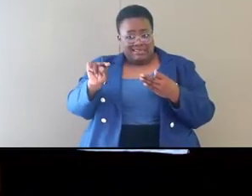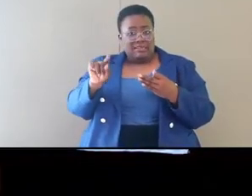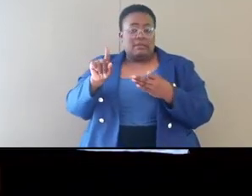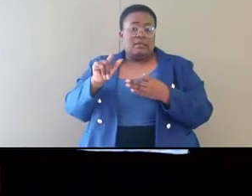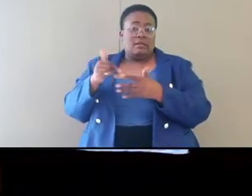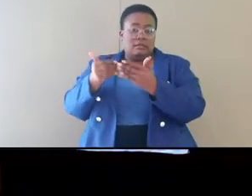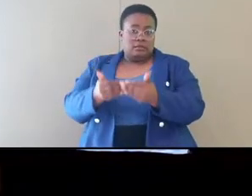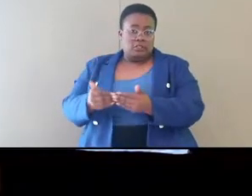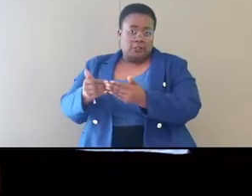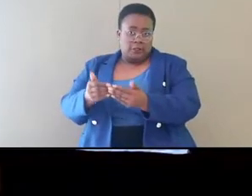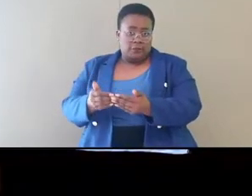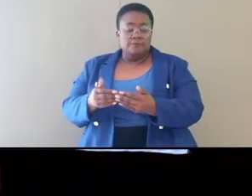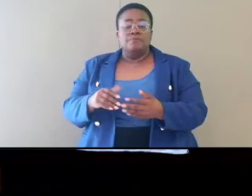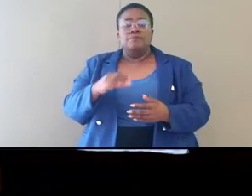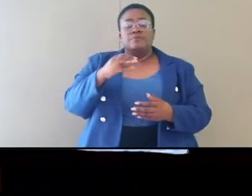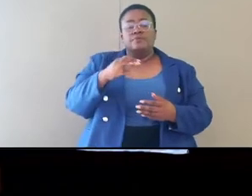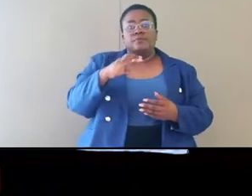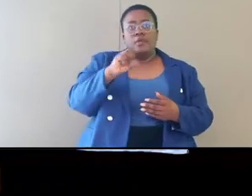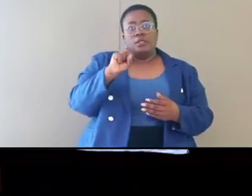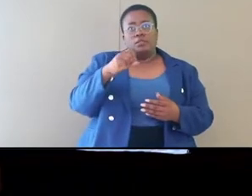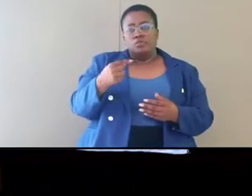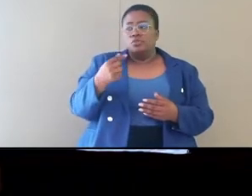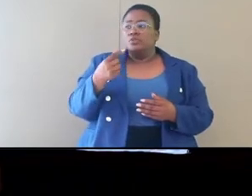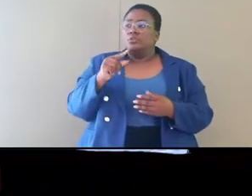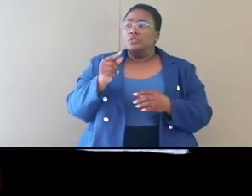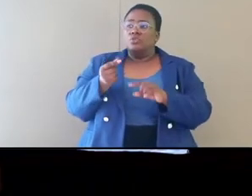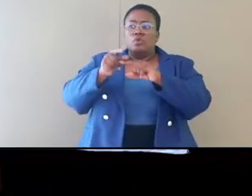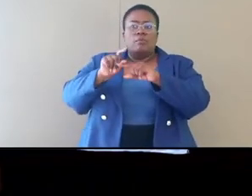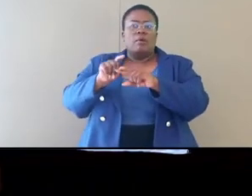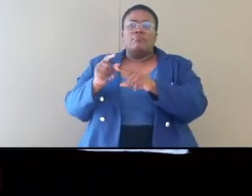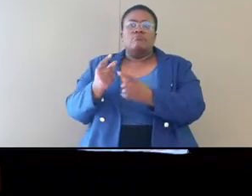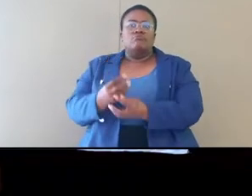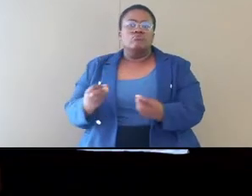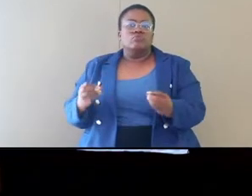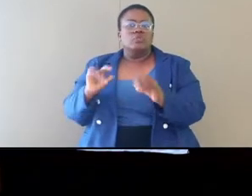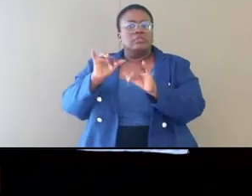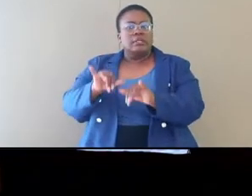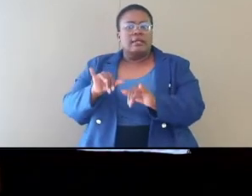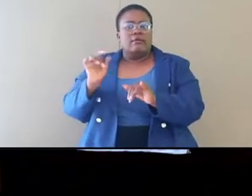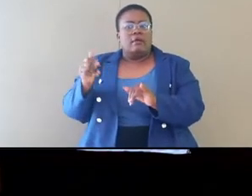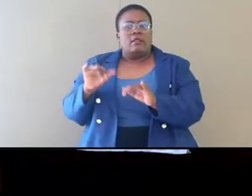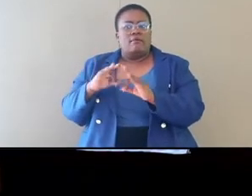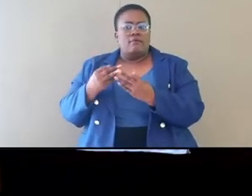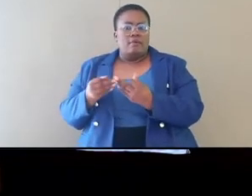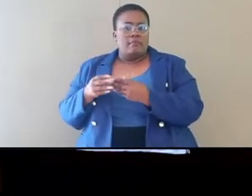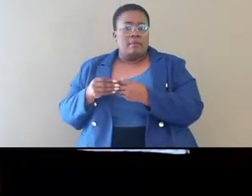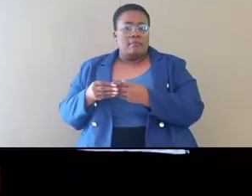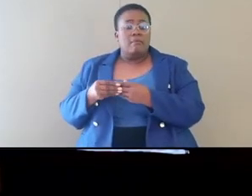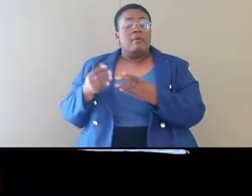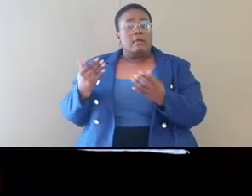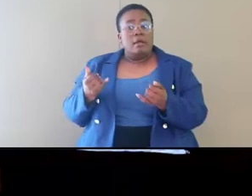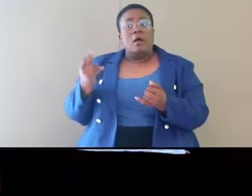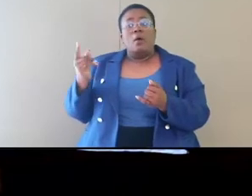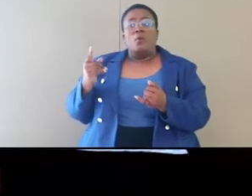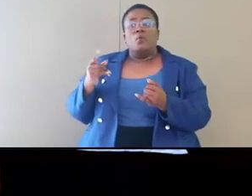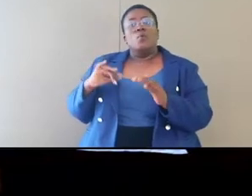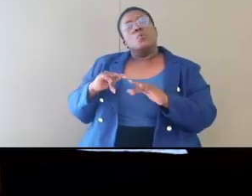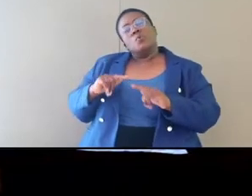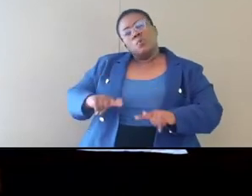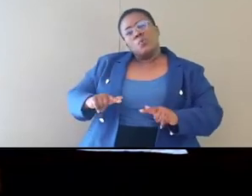The CSG, together with the top-up for orphaned children living with relatives, interestingly, is right now, right on the food poverty line.